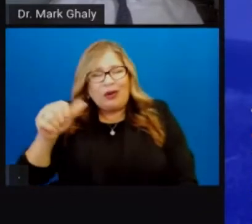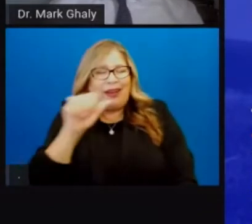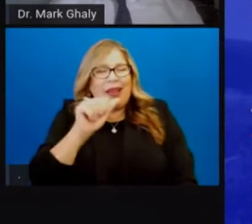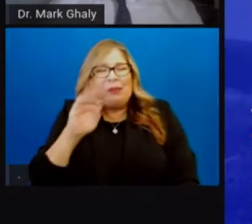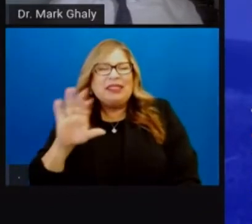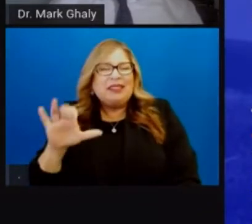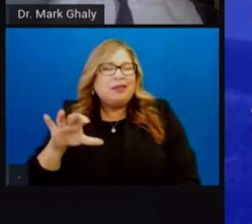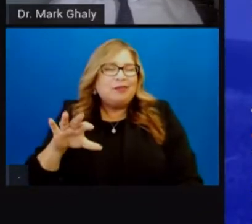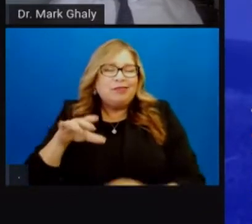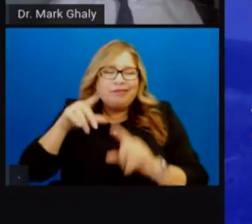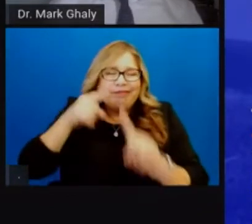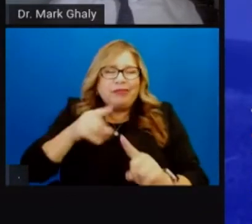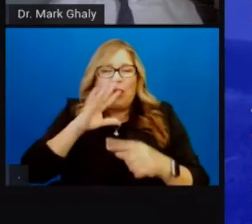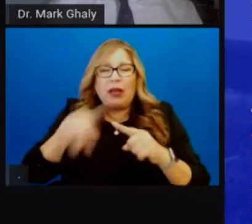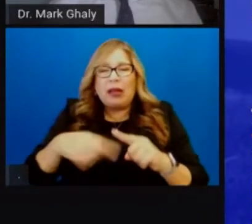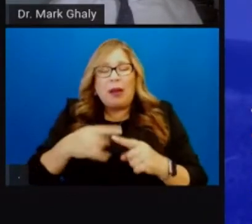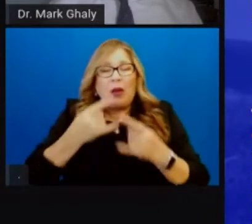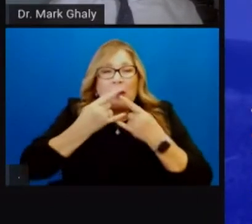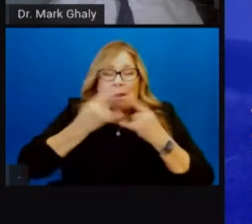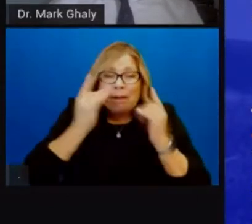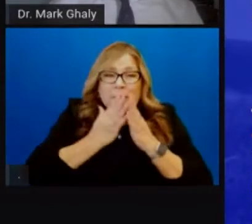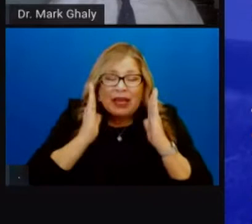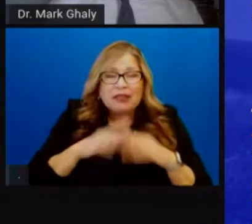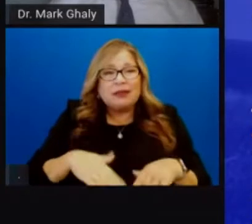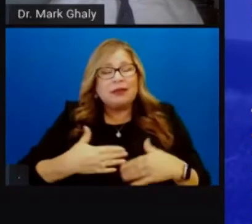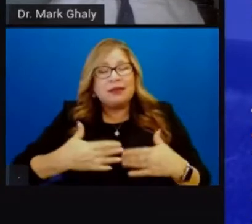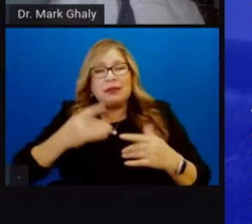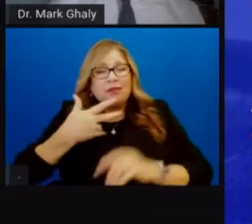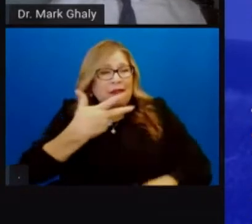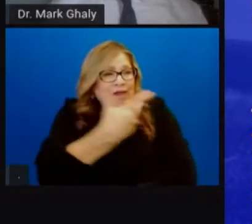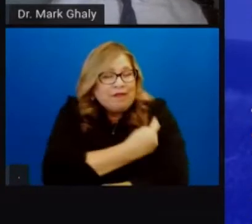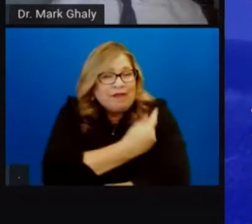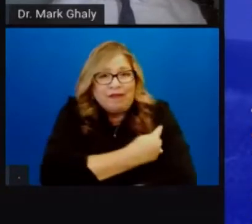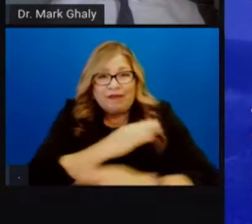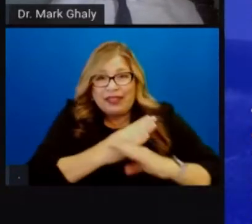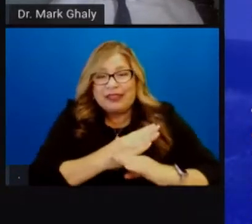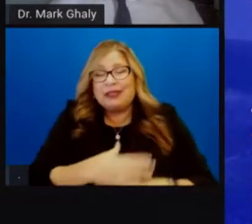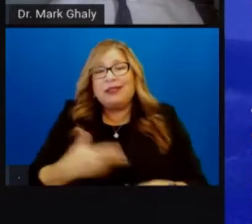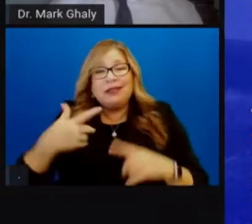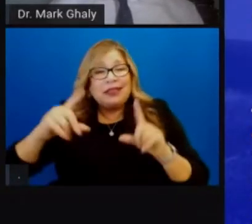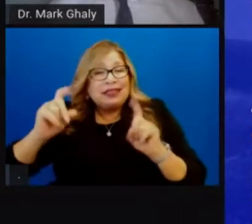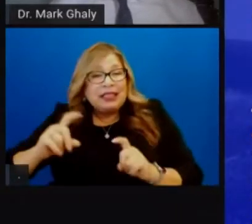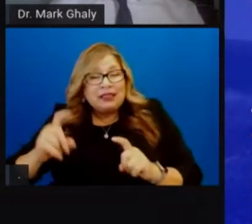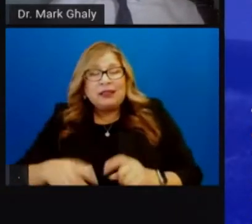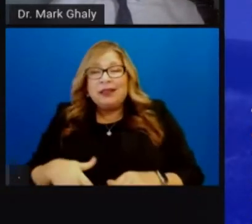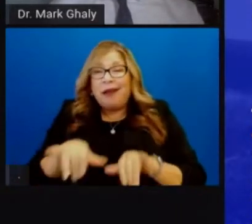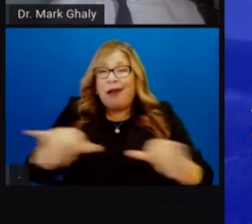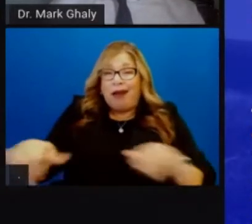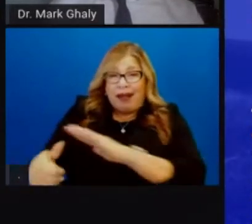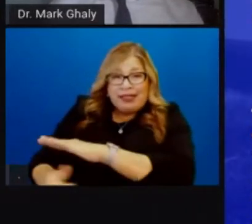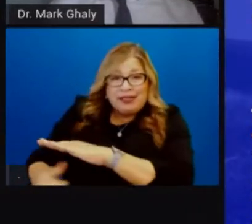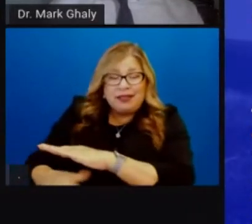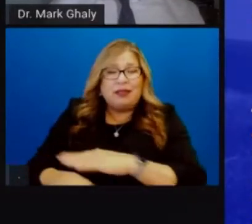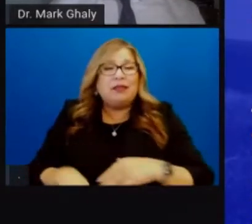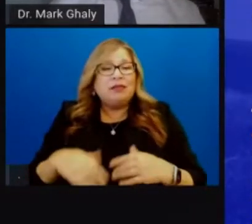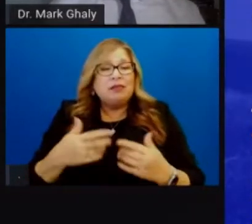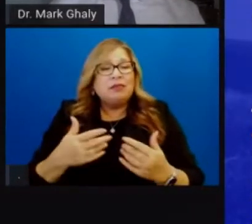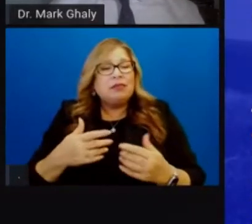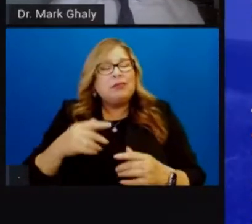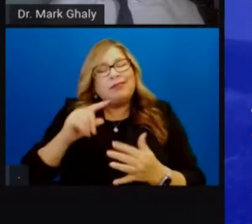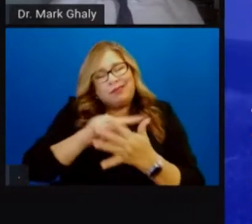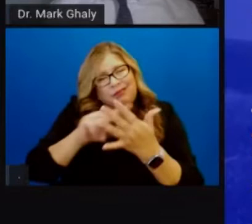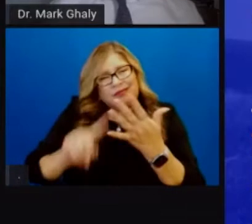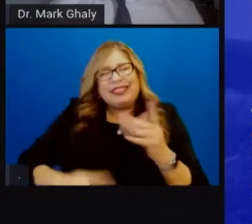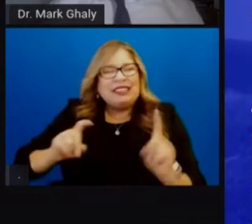and vaccines and testing and treatments and things like isolation and quarantine that we believe Californians need